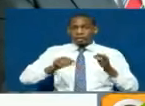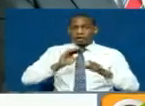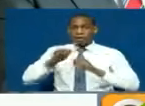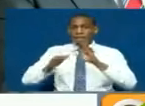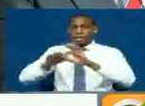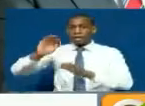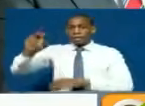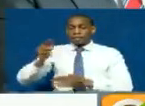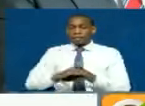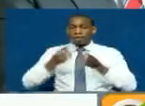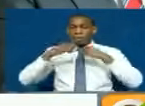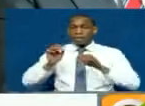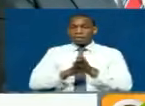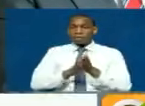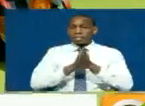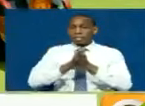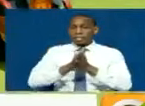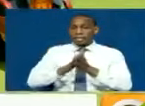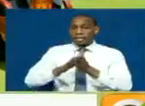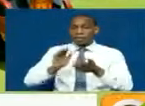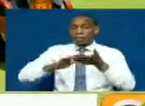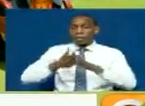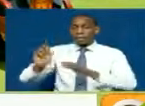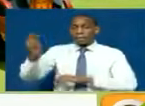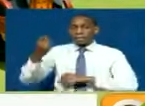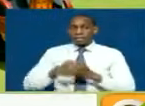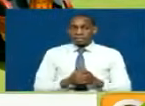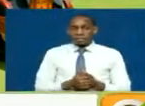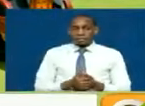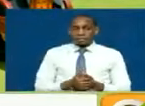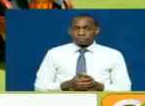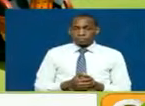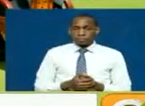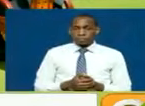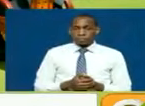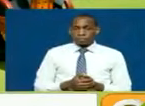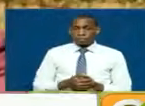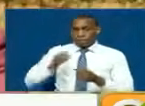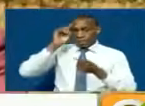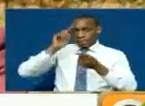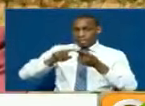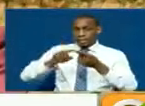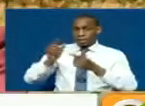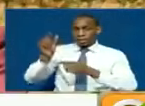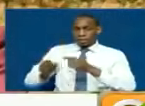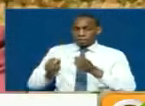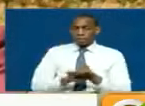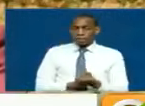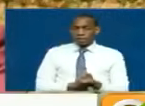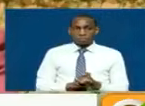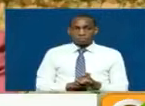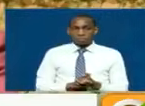mountain, have declared interest in the presidency. What if somebody told you Kabogo is angling to be somebody's running mate? That's